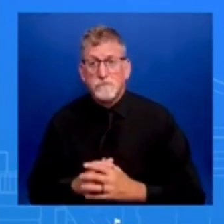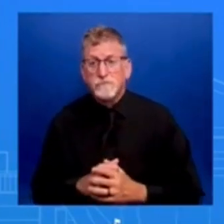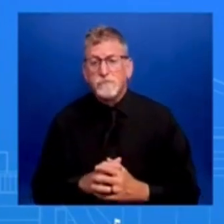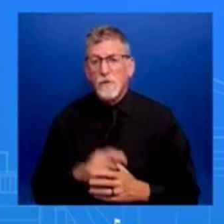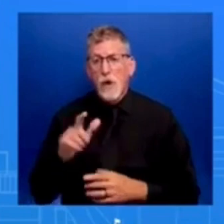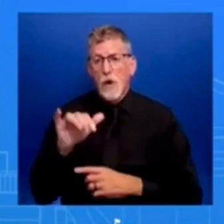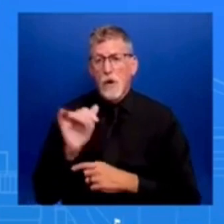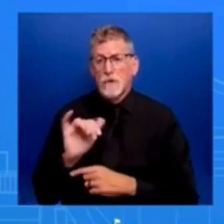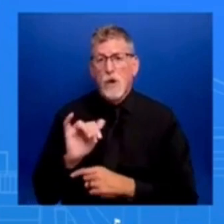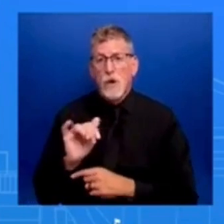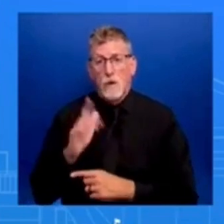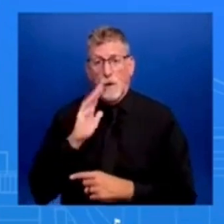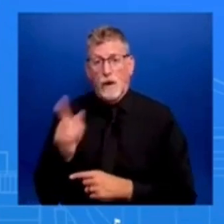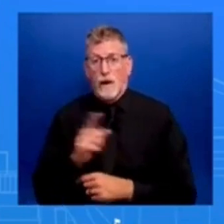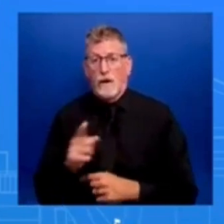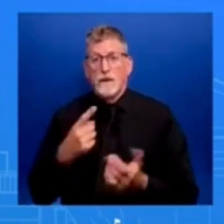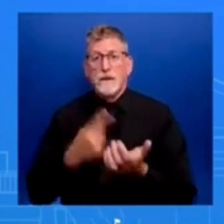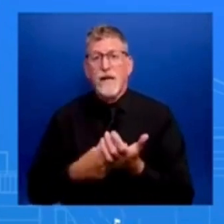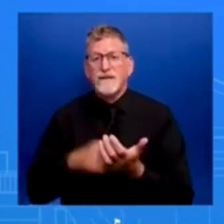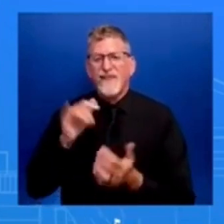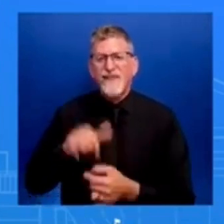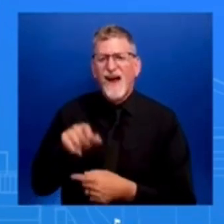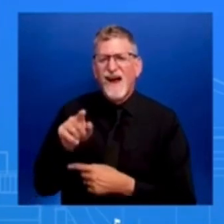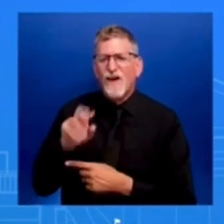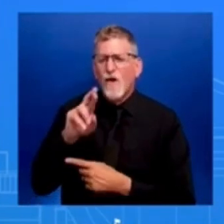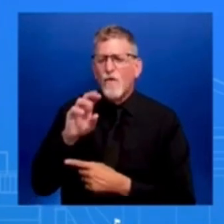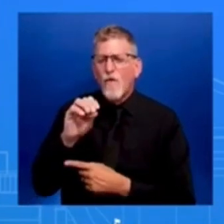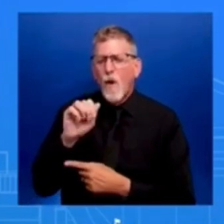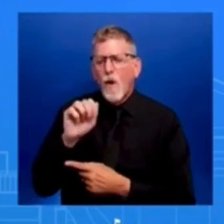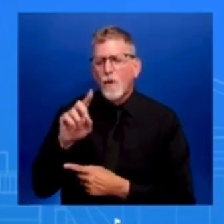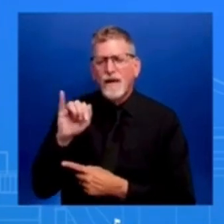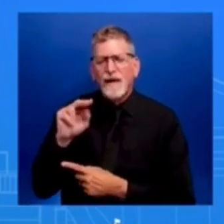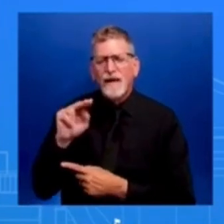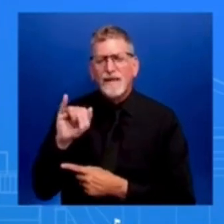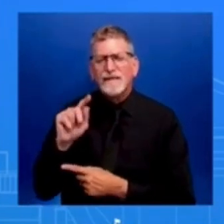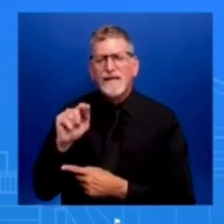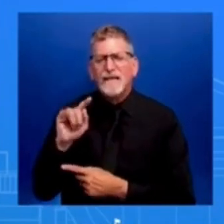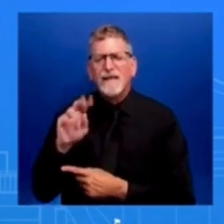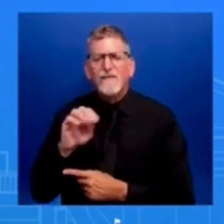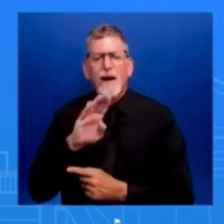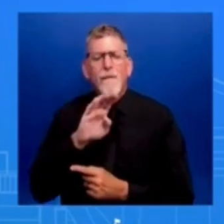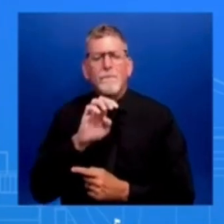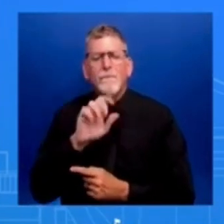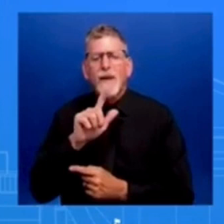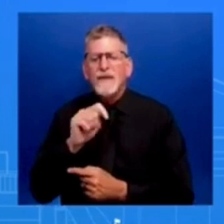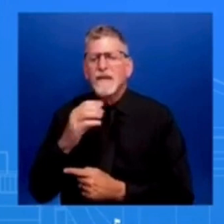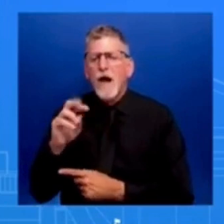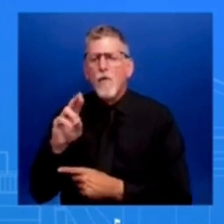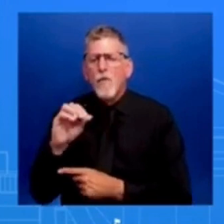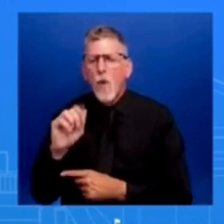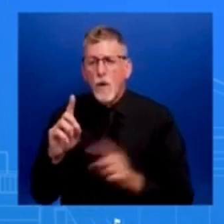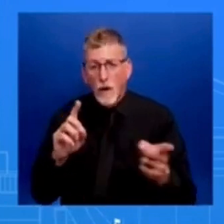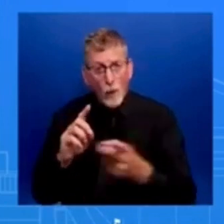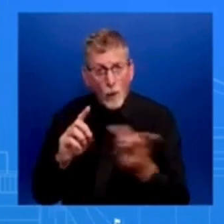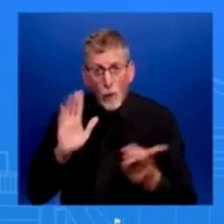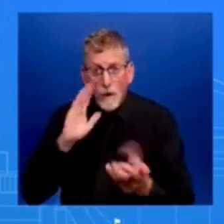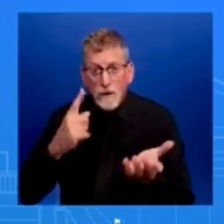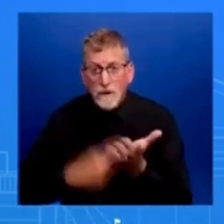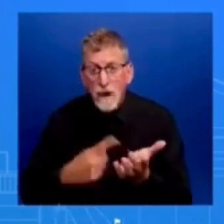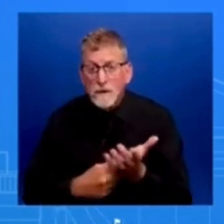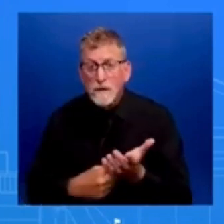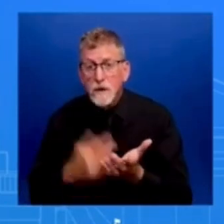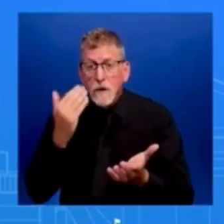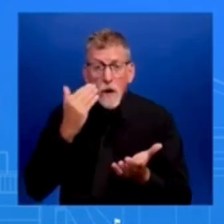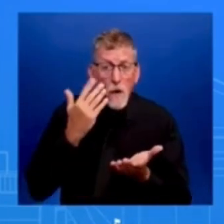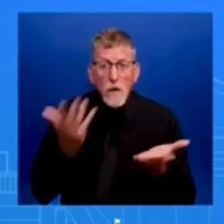Italians are will accelerate moves to get out of that arrangement with China? So, look, I